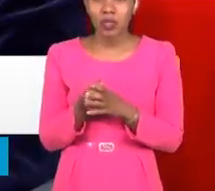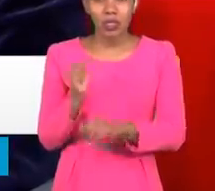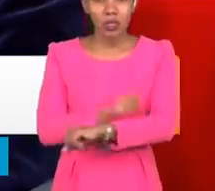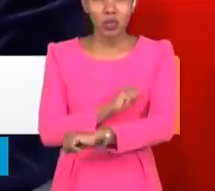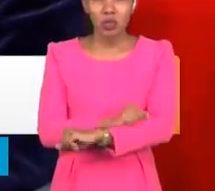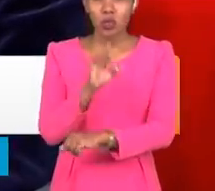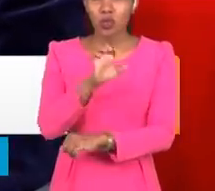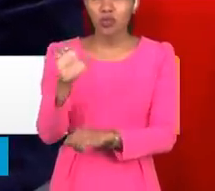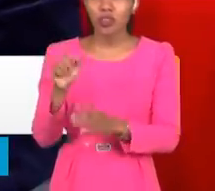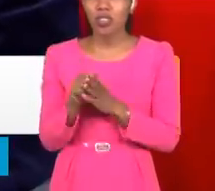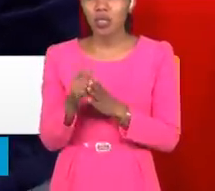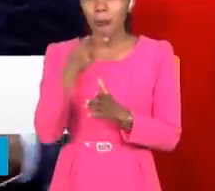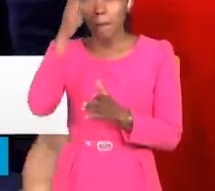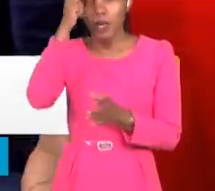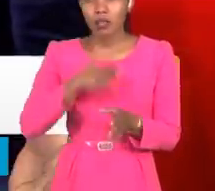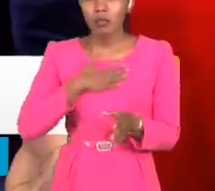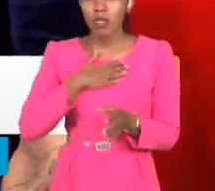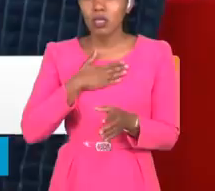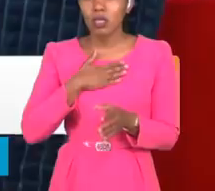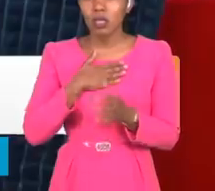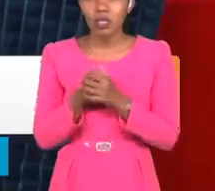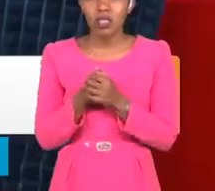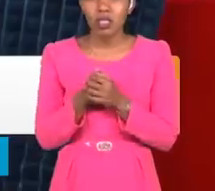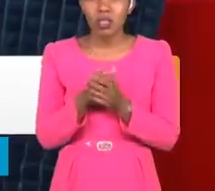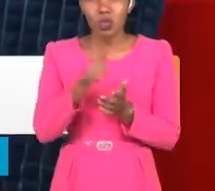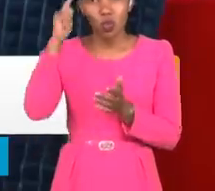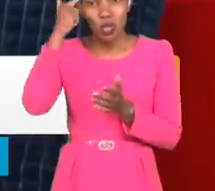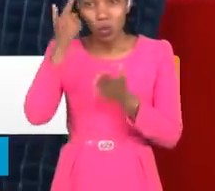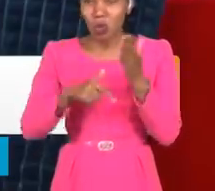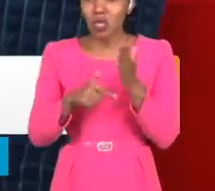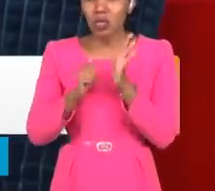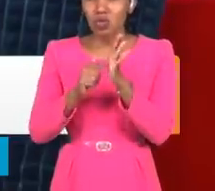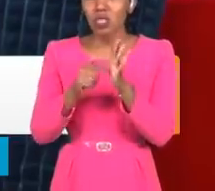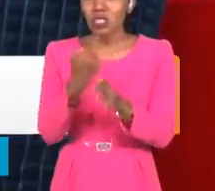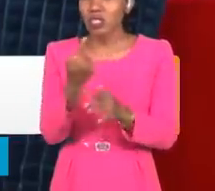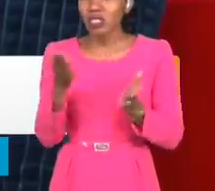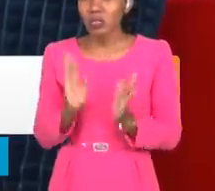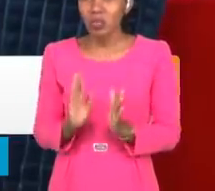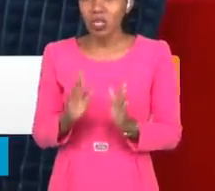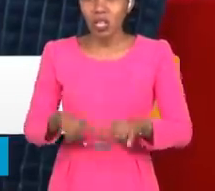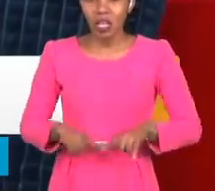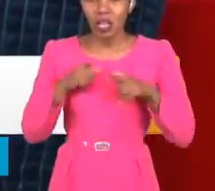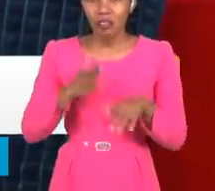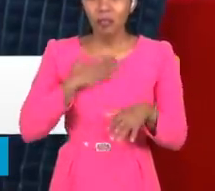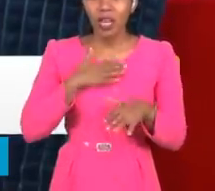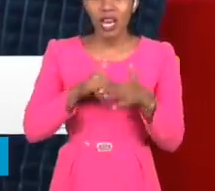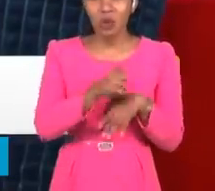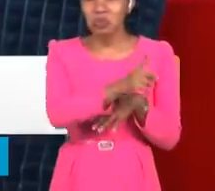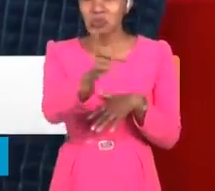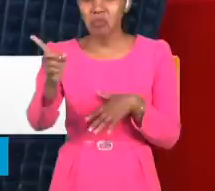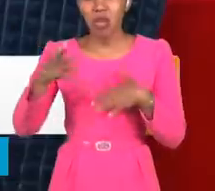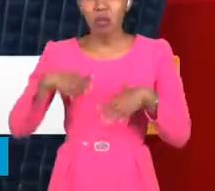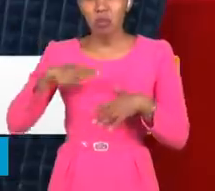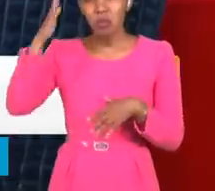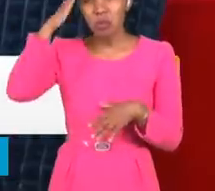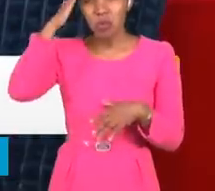My parents said they want to be... What do you think? Showing everybody. Yes. As in, my whole life is out there it's for out there. Everybody to